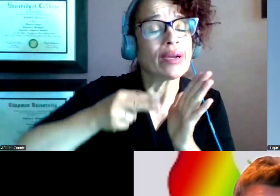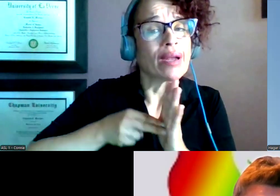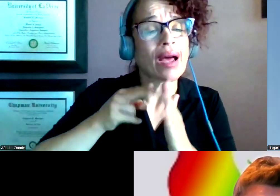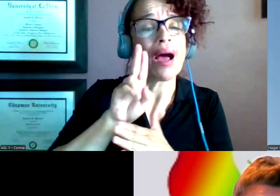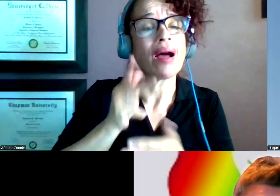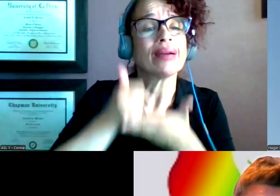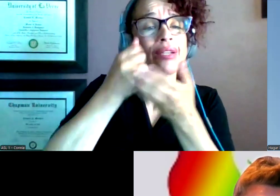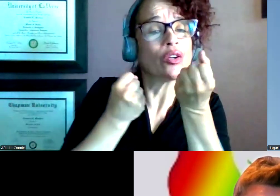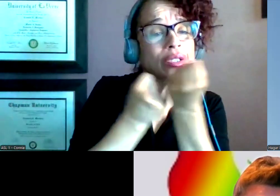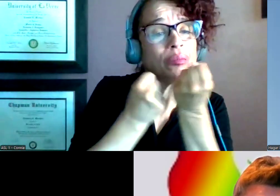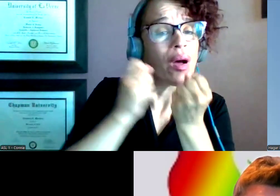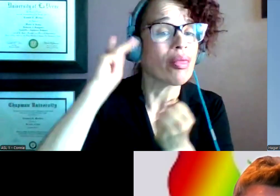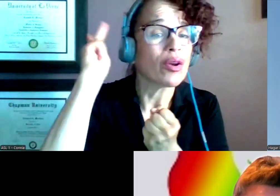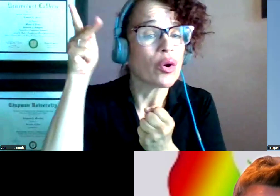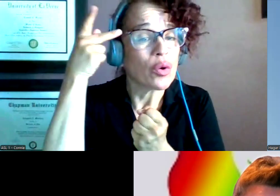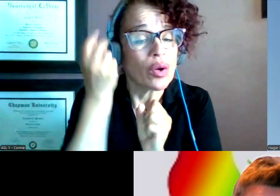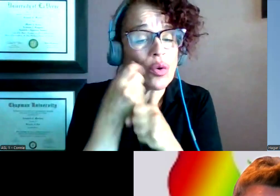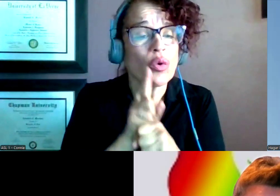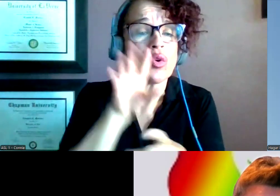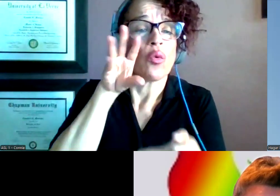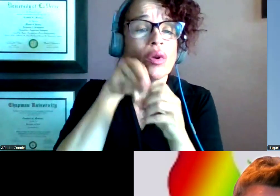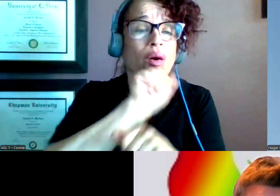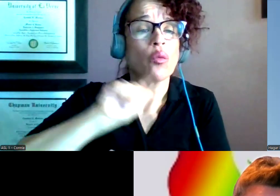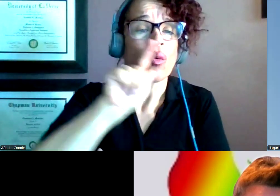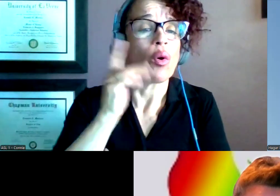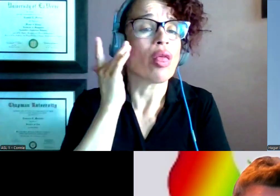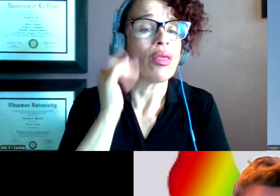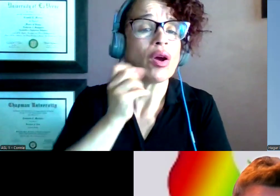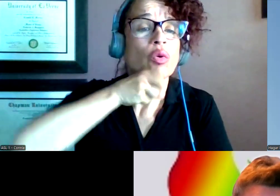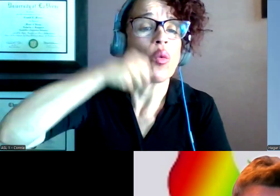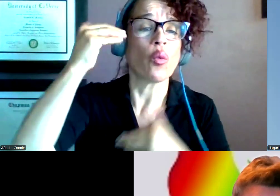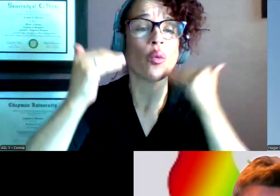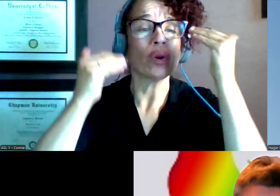uplifting and supporting policies that ensure all Californian older